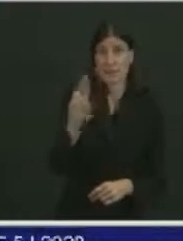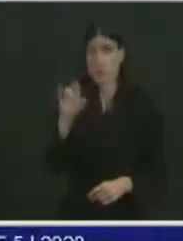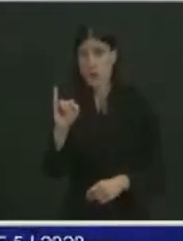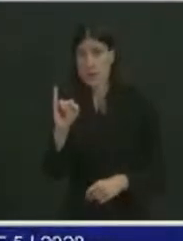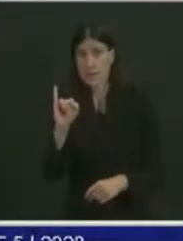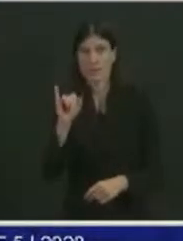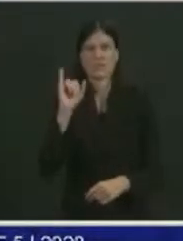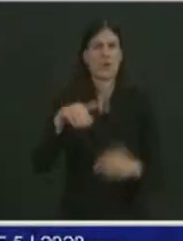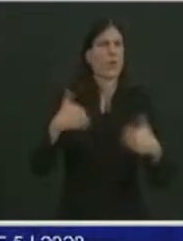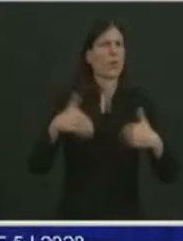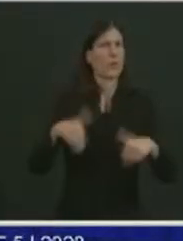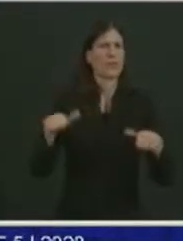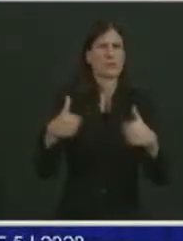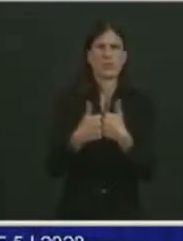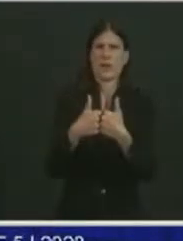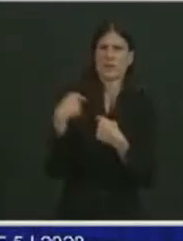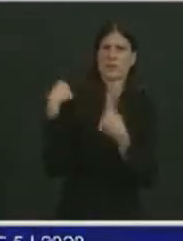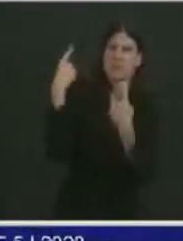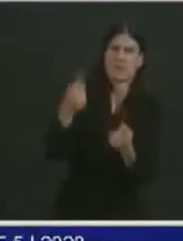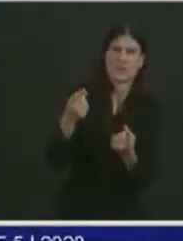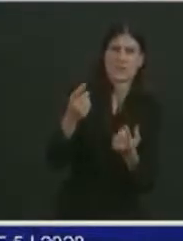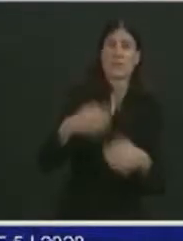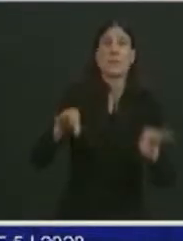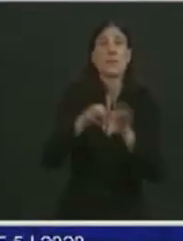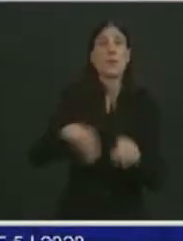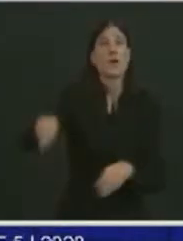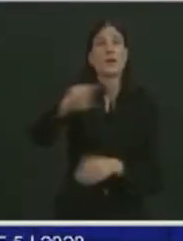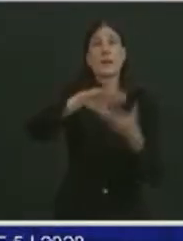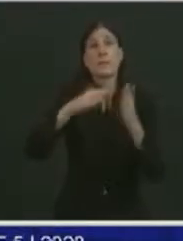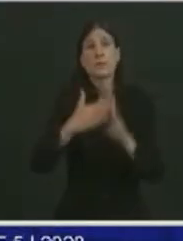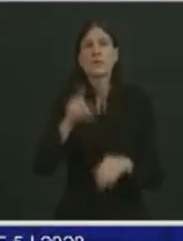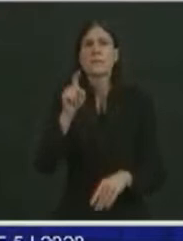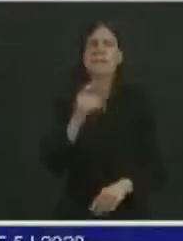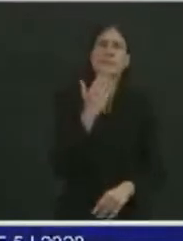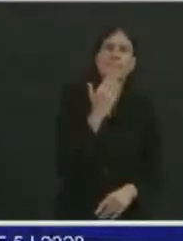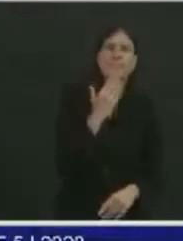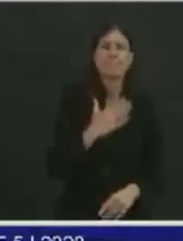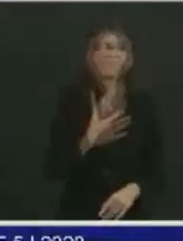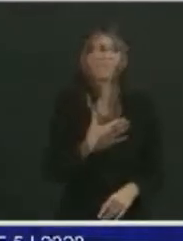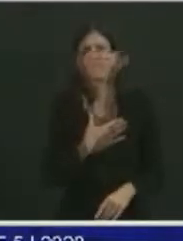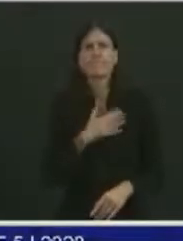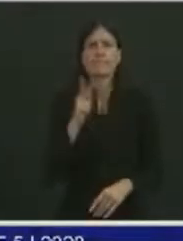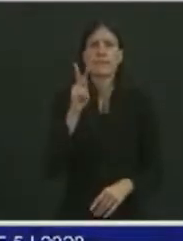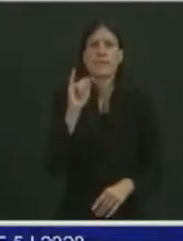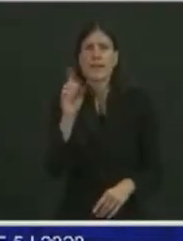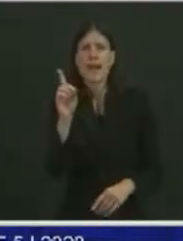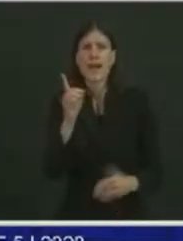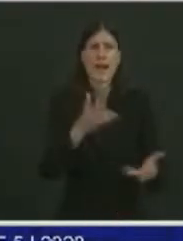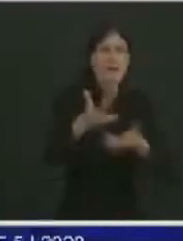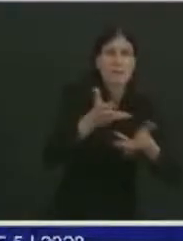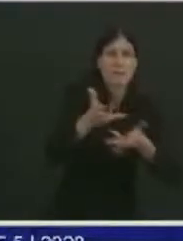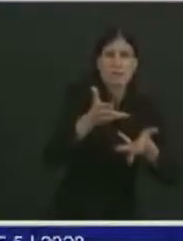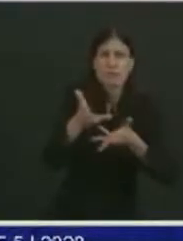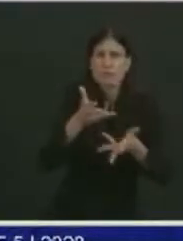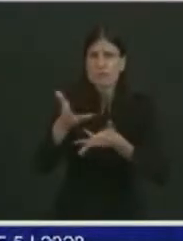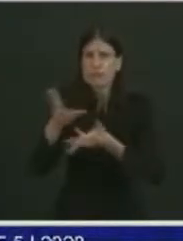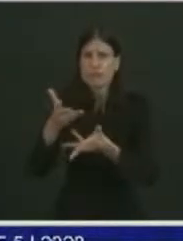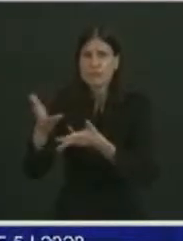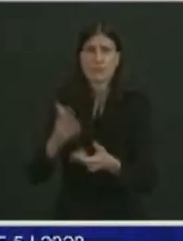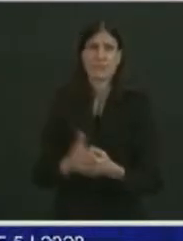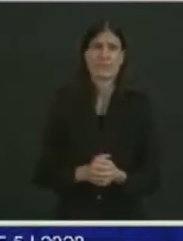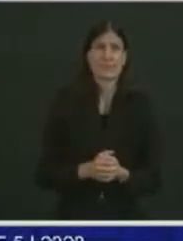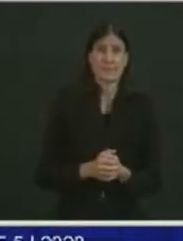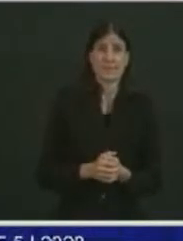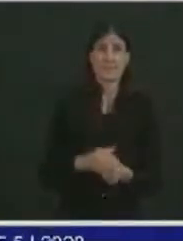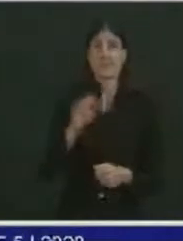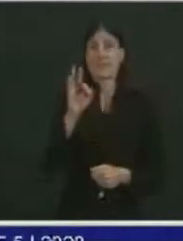So I'm asking you, every Rhode Islander, myself included, my family included, my staff included, do something